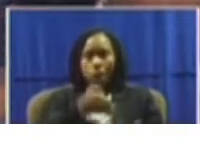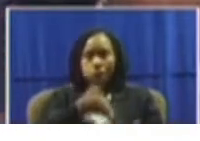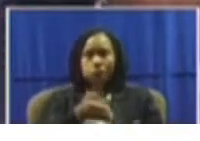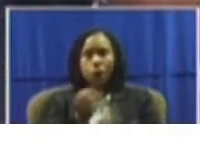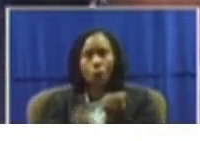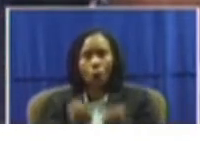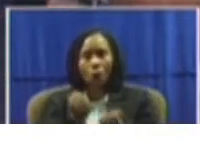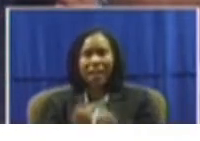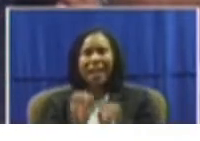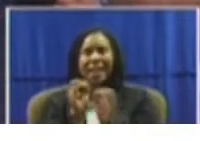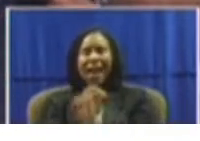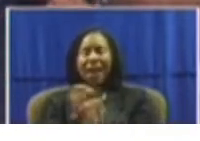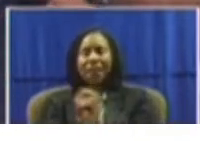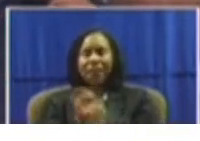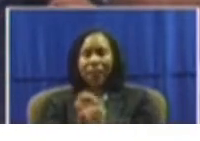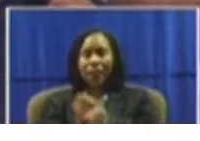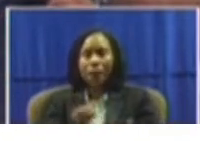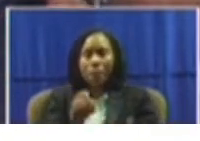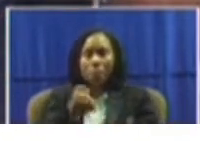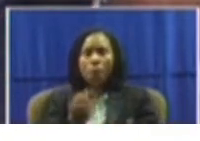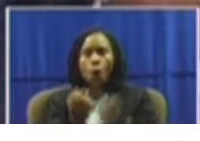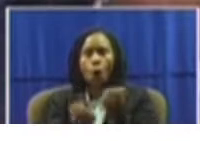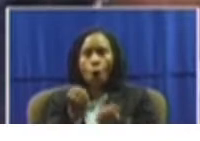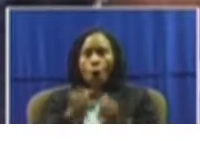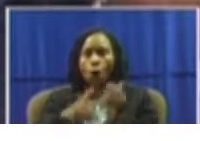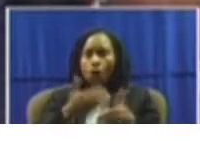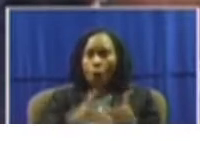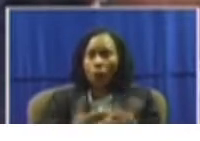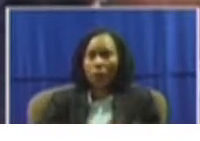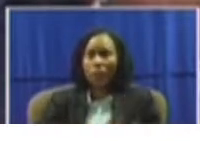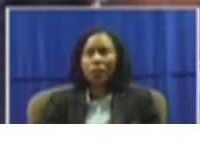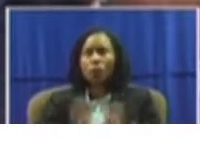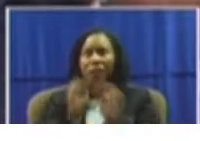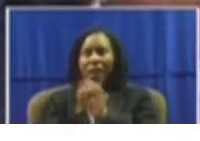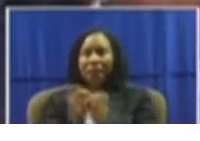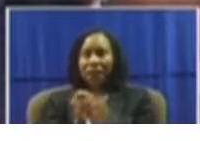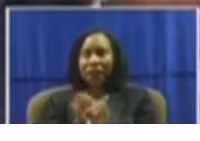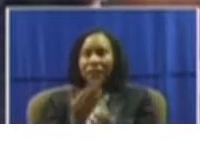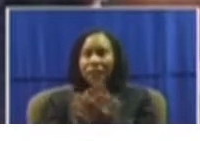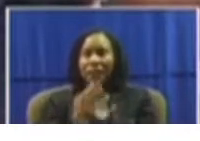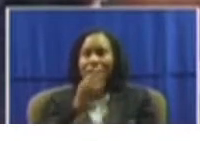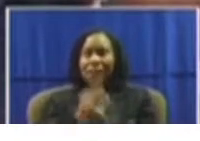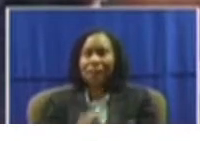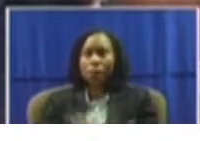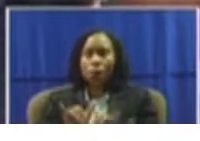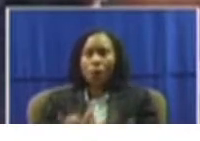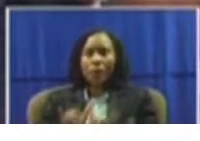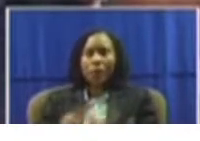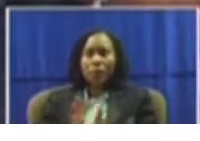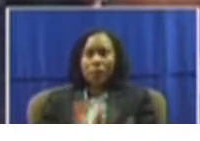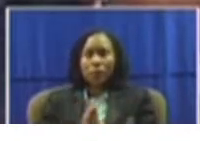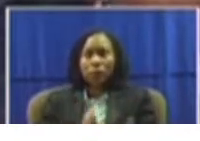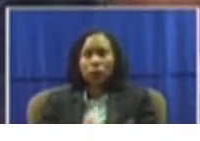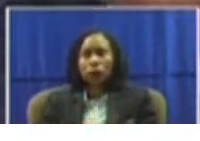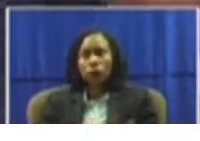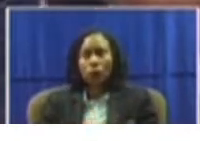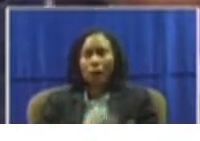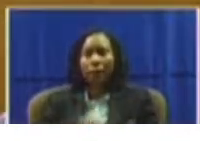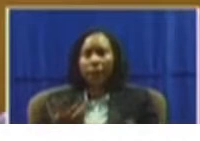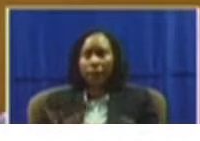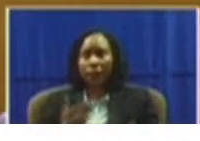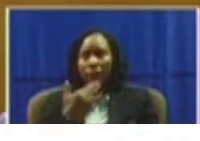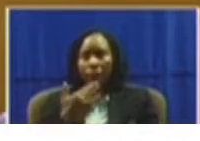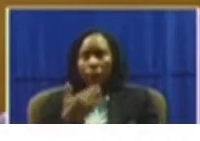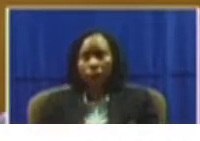is nothing on the court roll at present, so nothing could possibly be sub judice. Thank you. Thank you, Honorable Member.